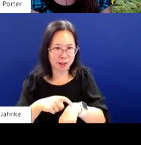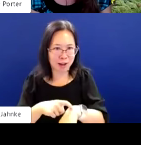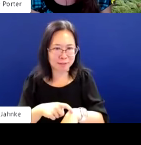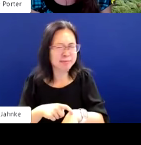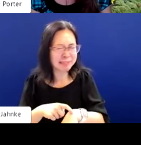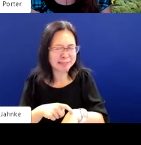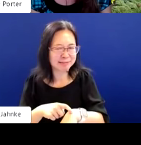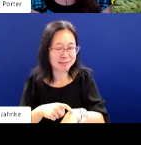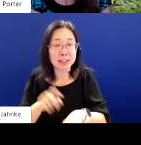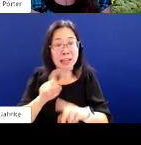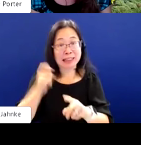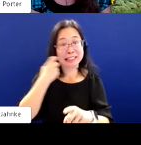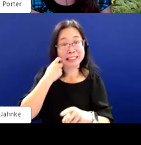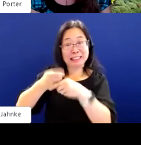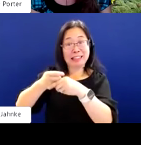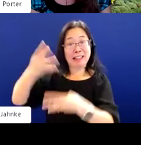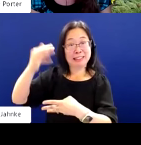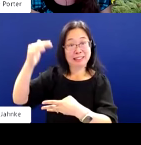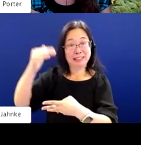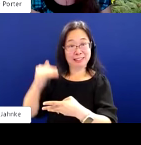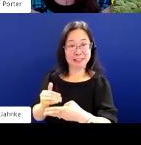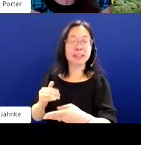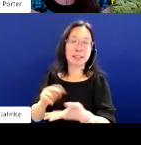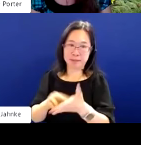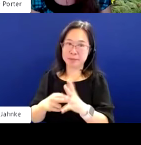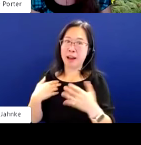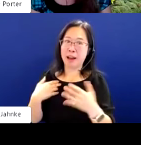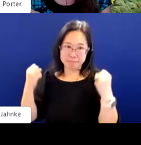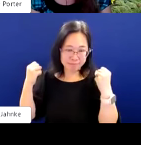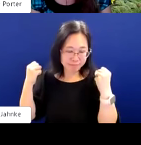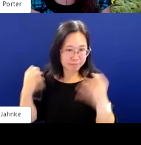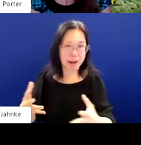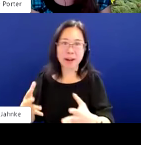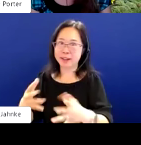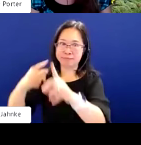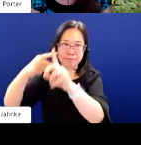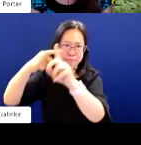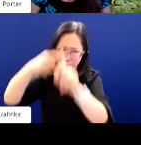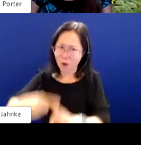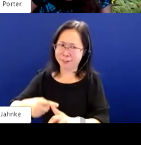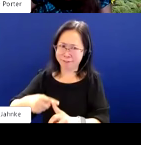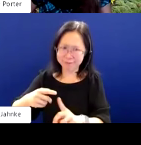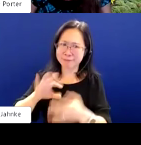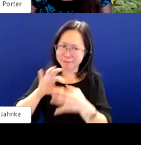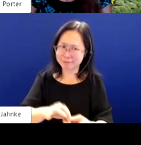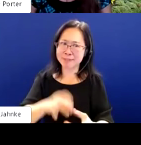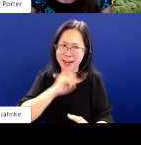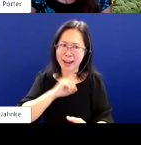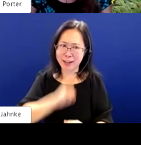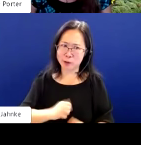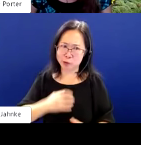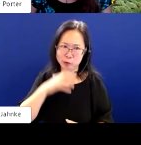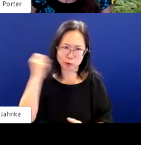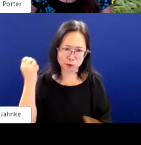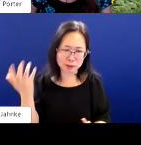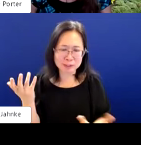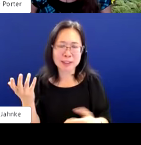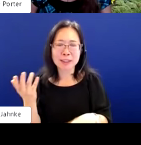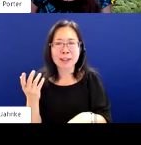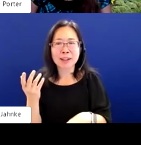before was just to suggest that there's a lot of great things about aging, besides the fact that the alternative